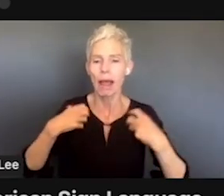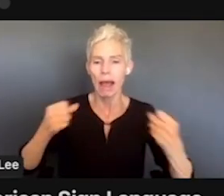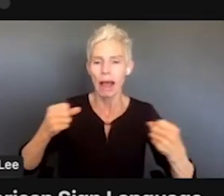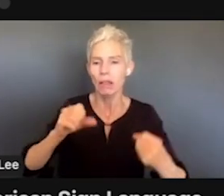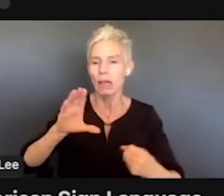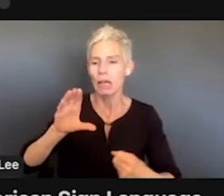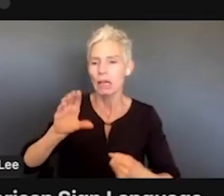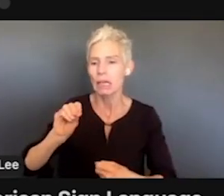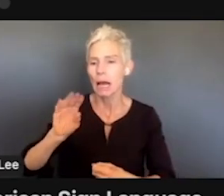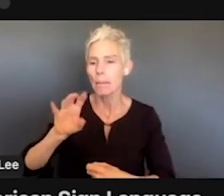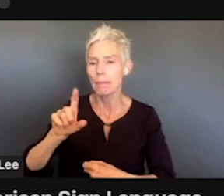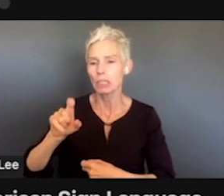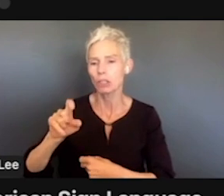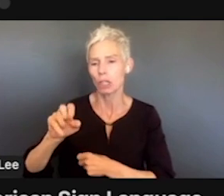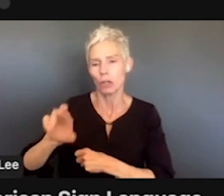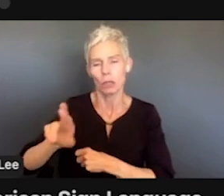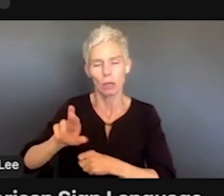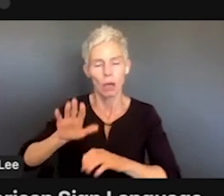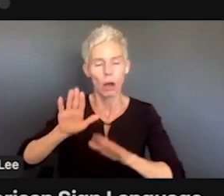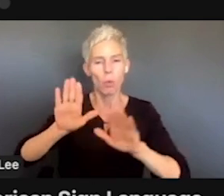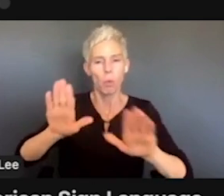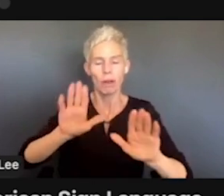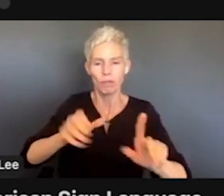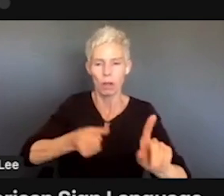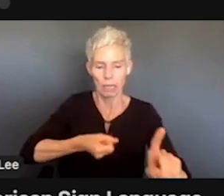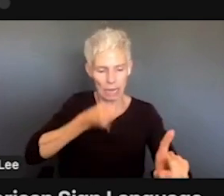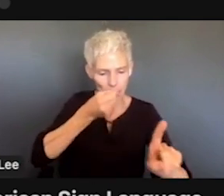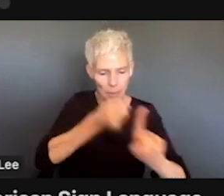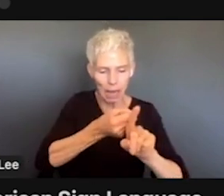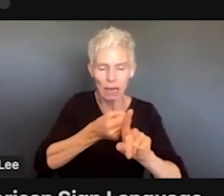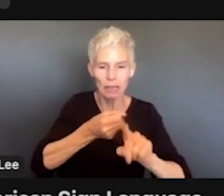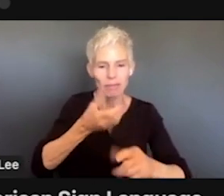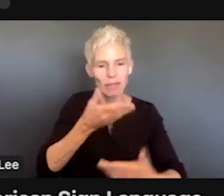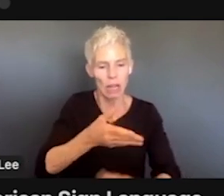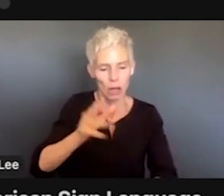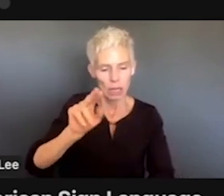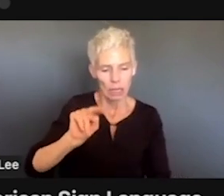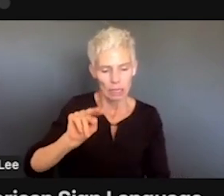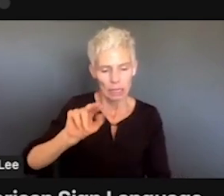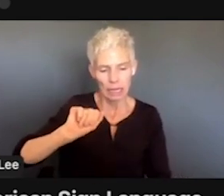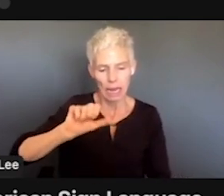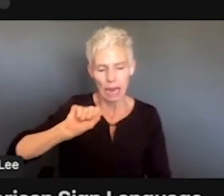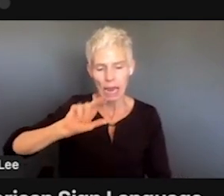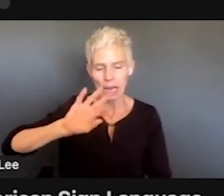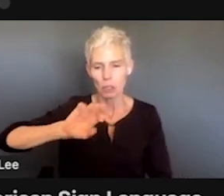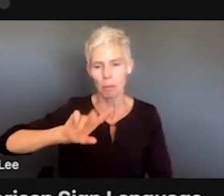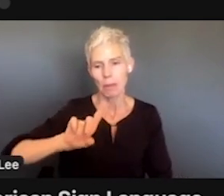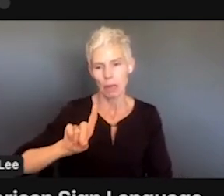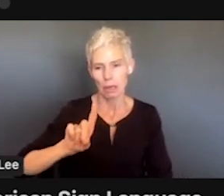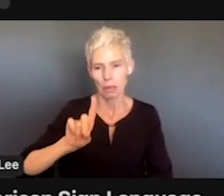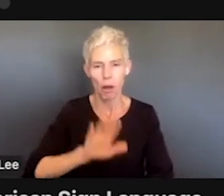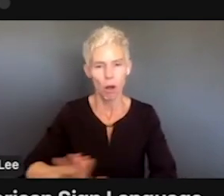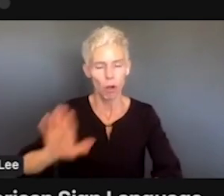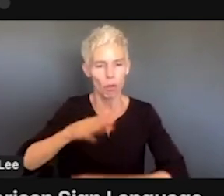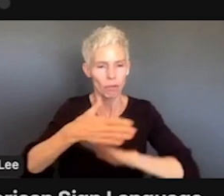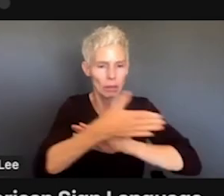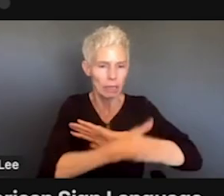an incredible impact at NASMHPD and nationally. I'll hand this over to David Covington. Thank you.